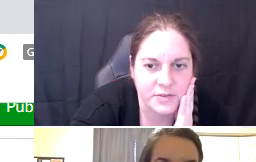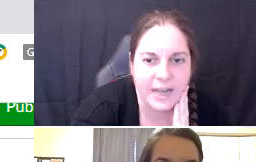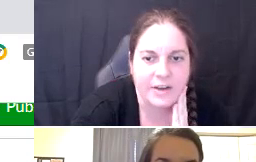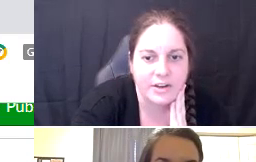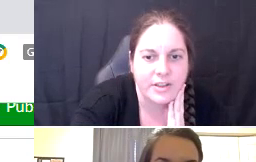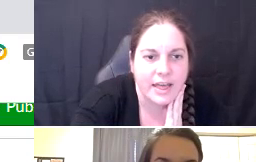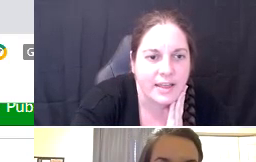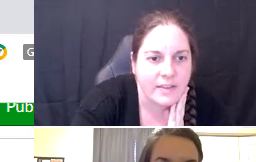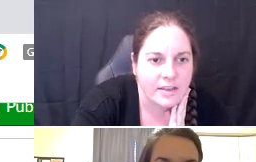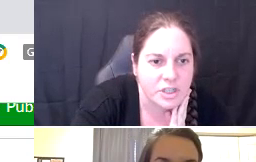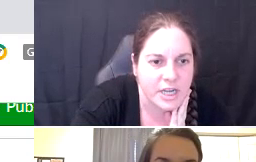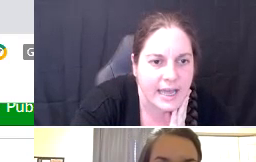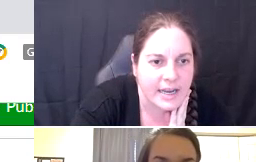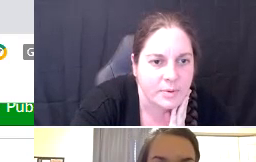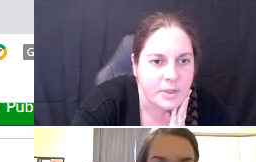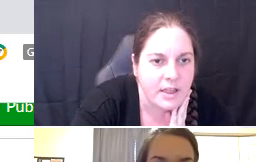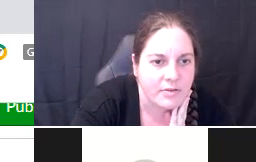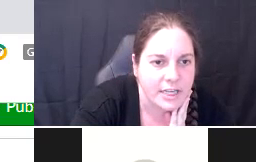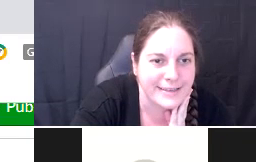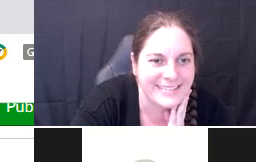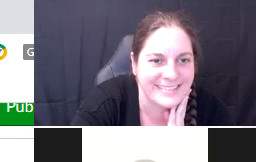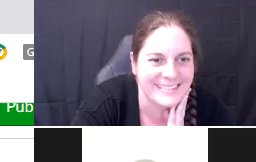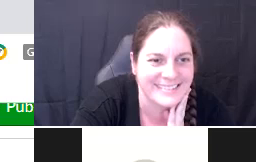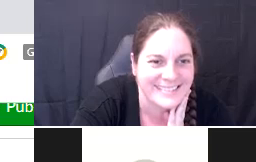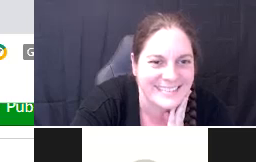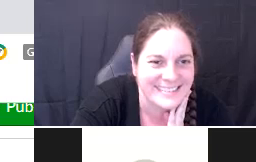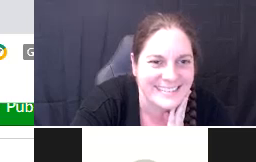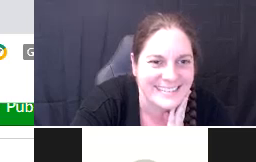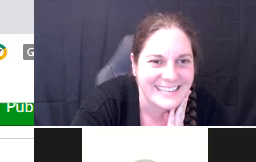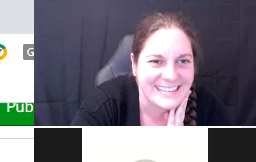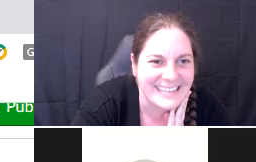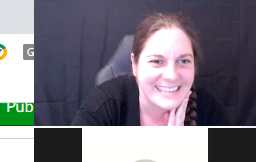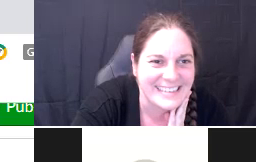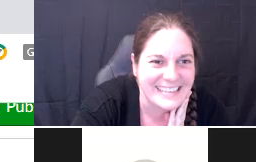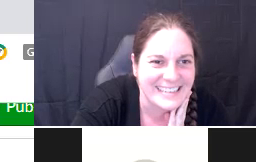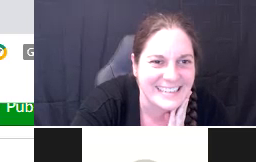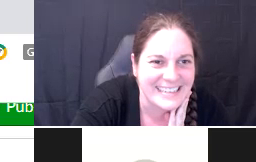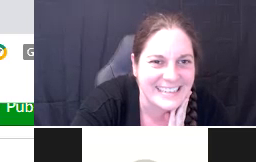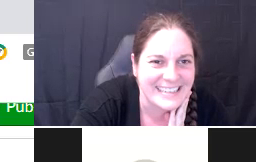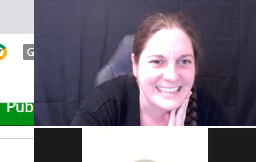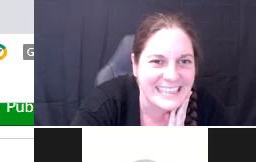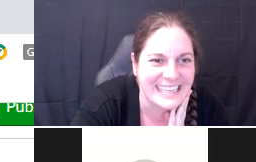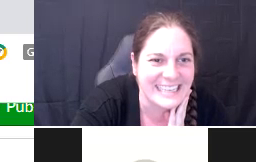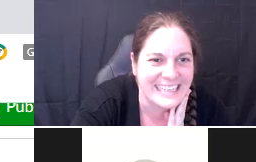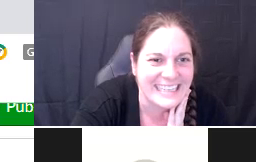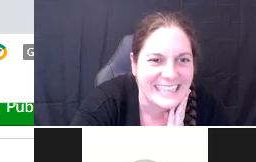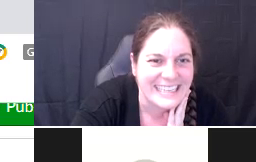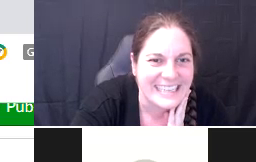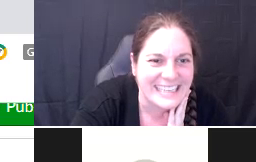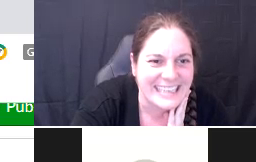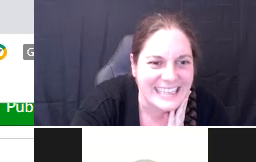directions for how to do that in the chat, it would be lovely. Yeah, unfortunately, I don't know.